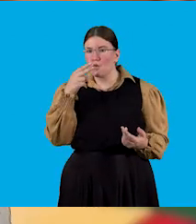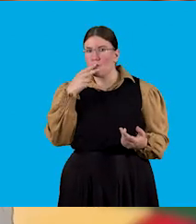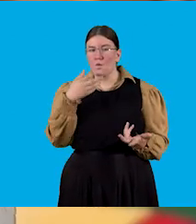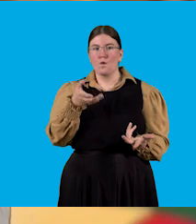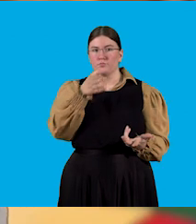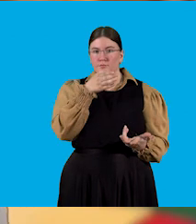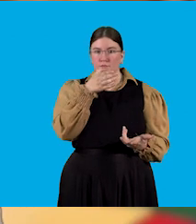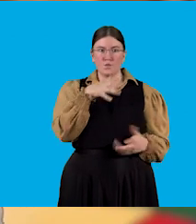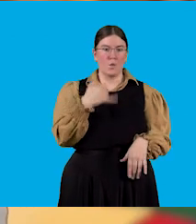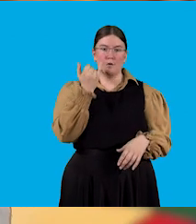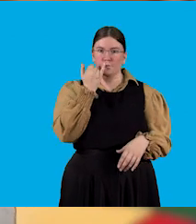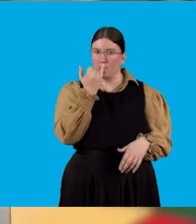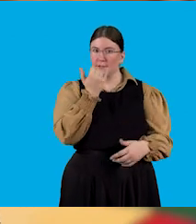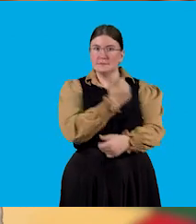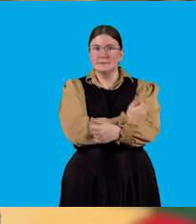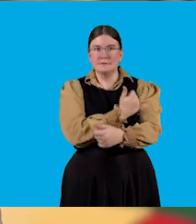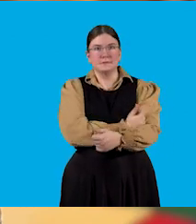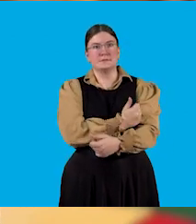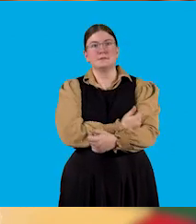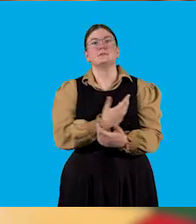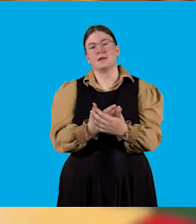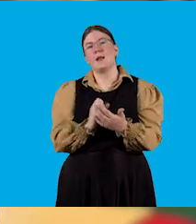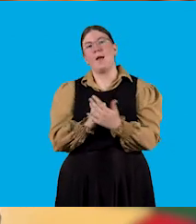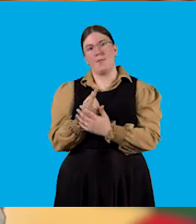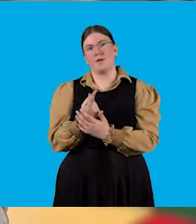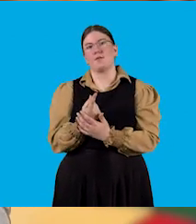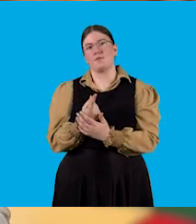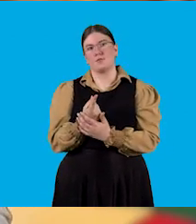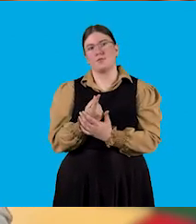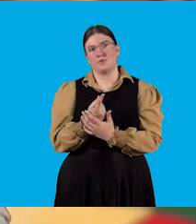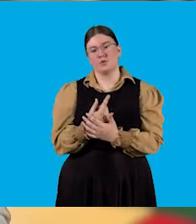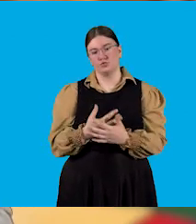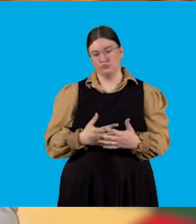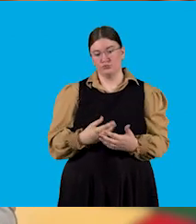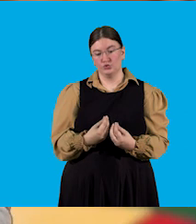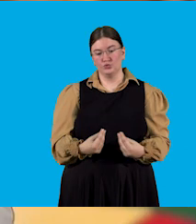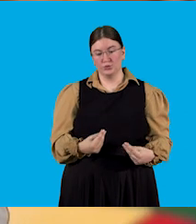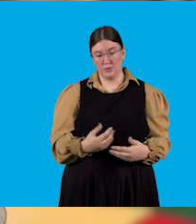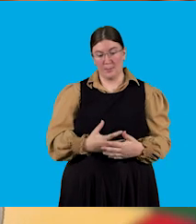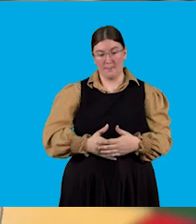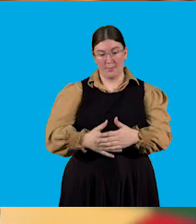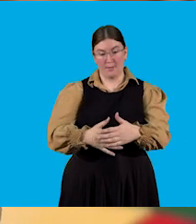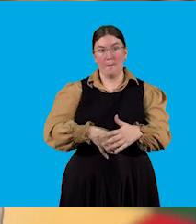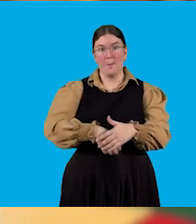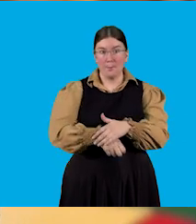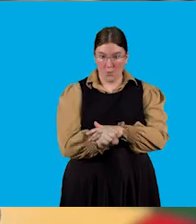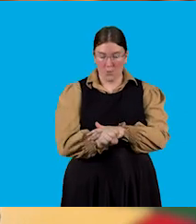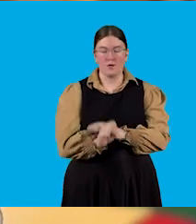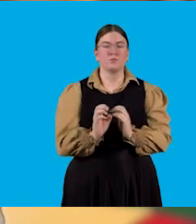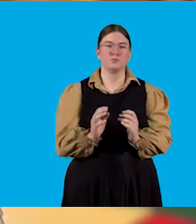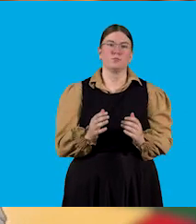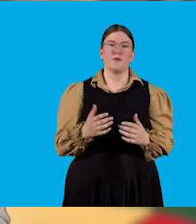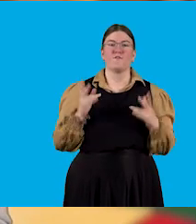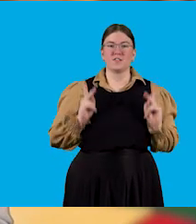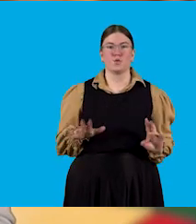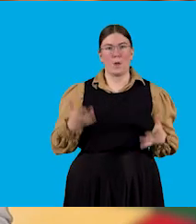you drink or smoke or use any other drugs, this is what could happen to your child once